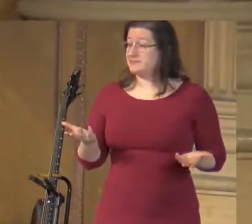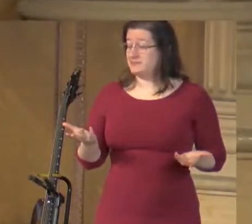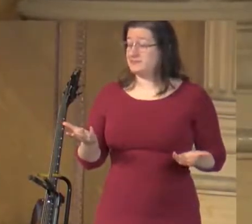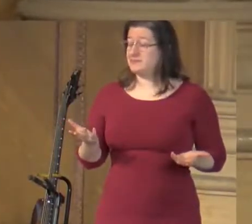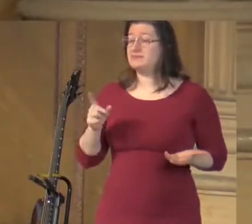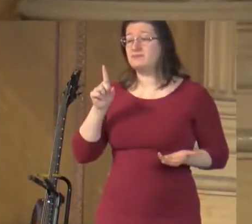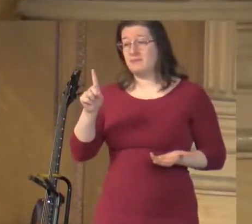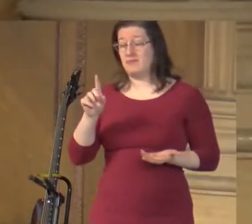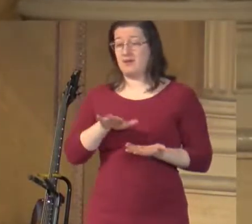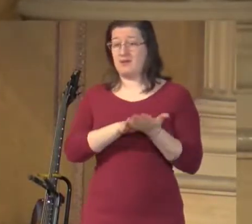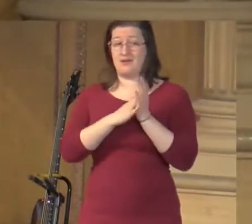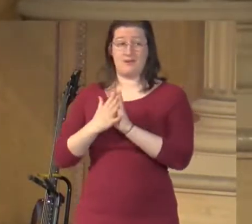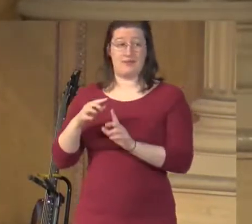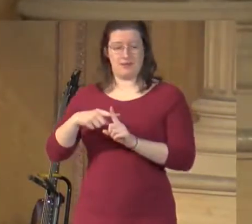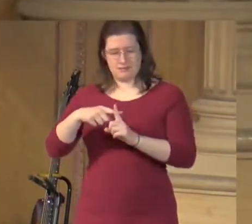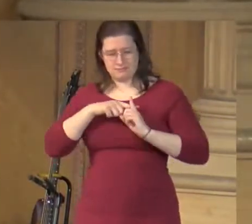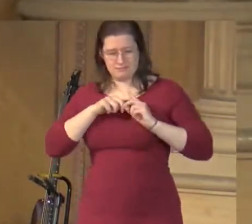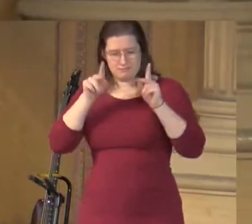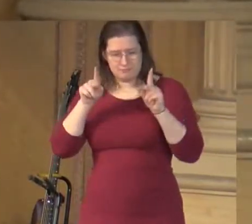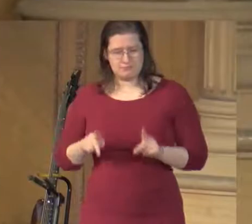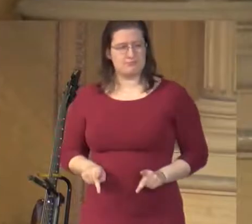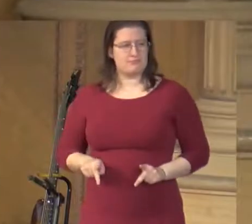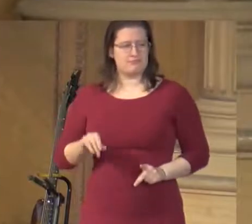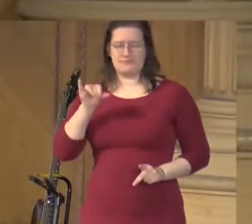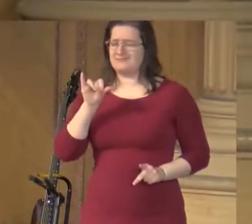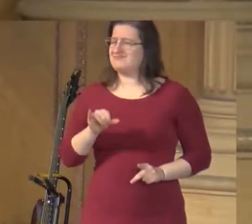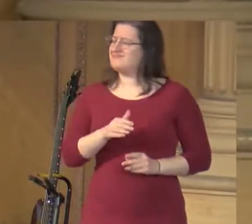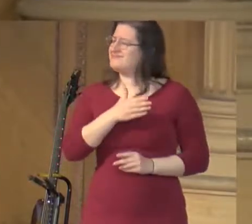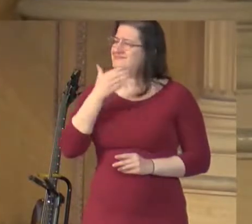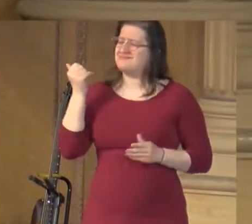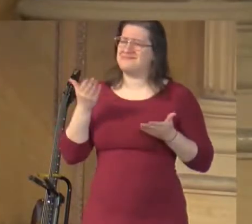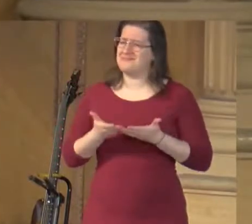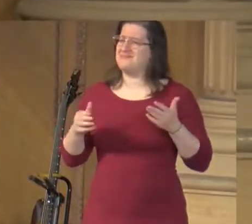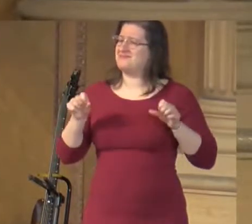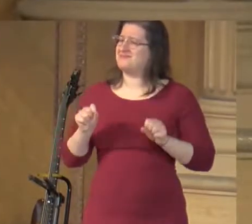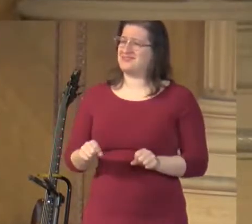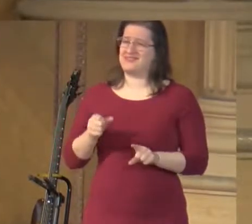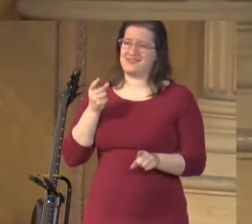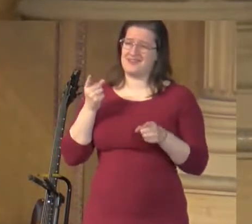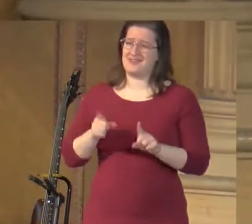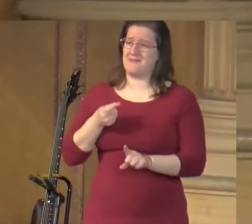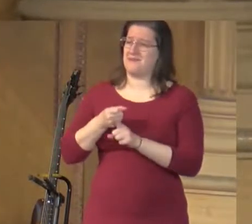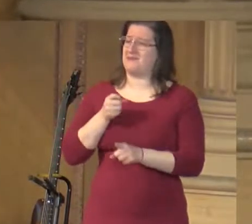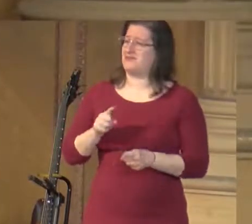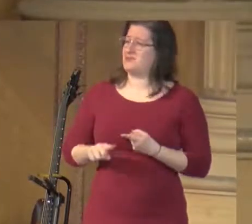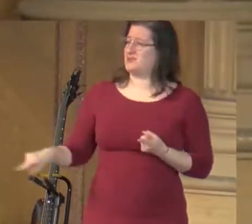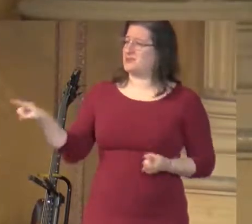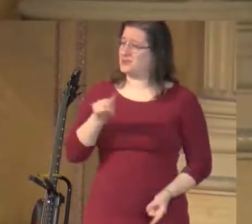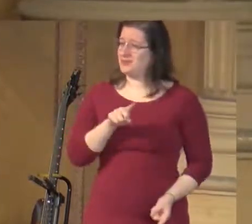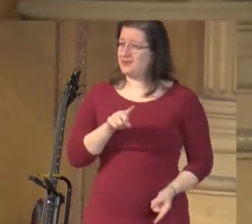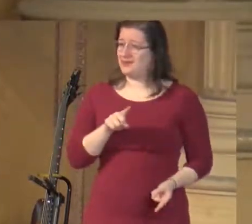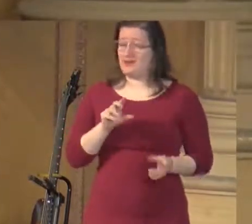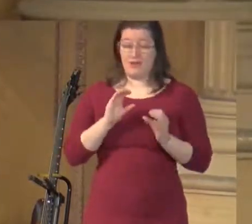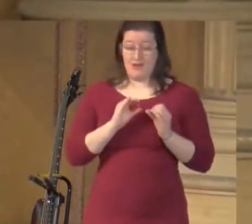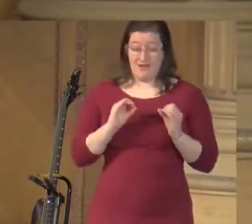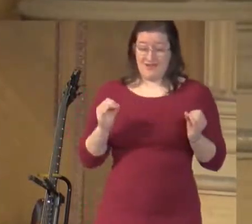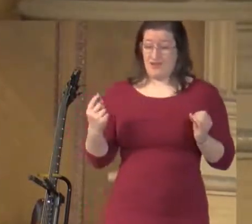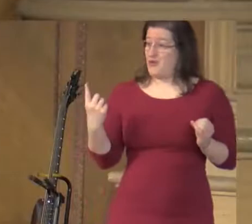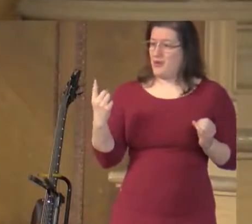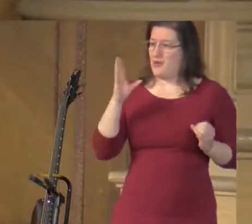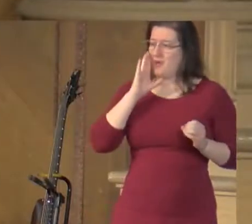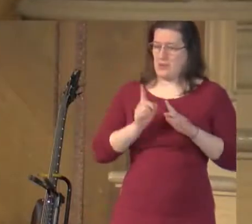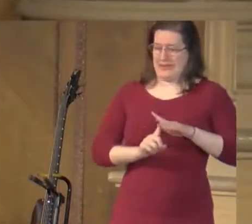but becoming a Christian is still the absolute best thing that can happen to you because none of us are going to be escaping